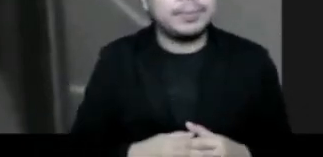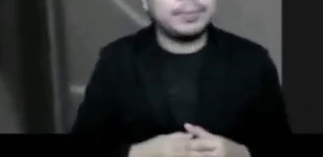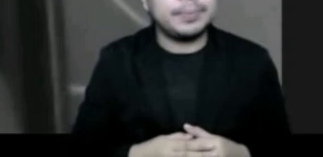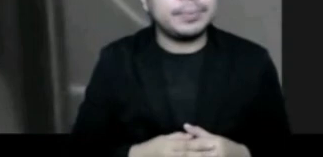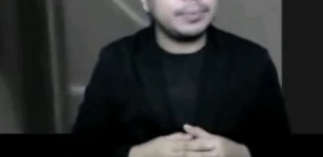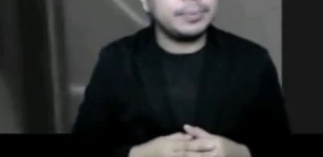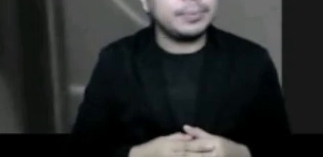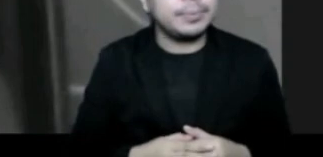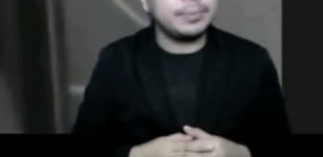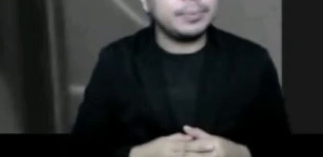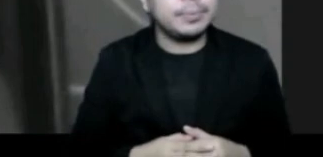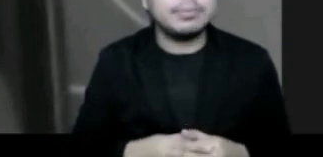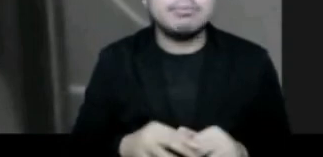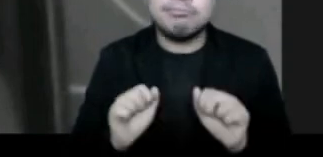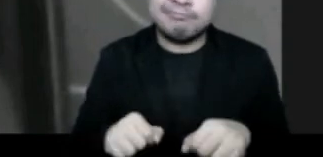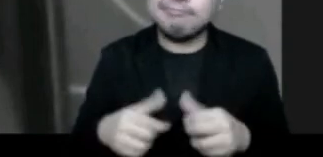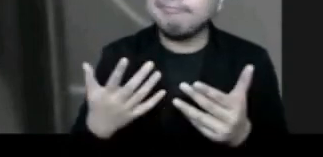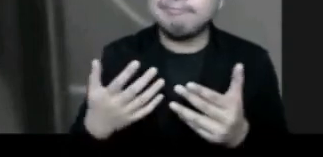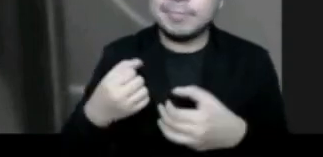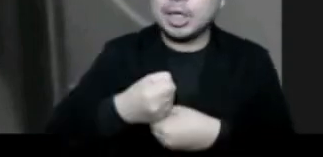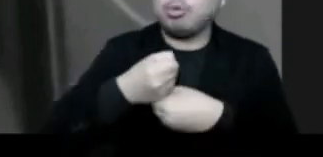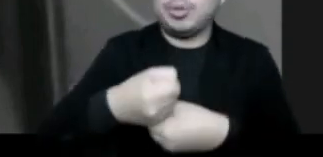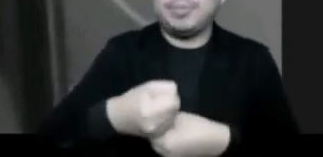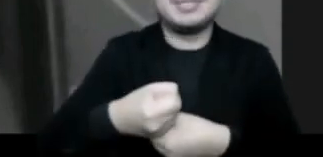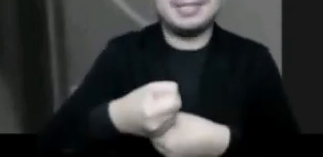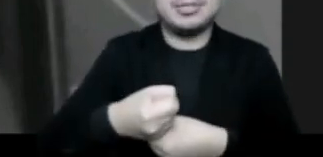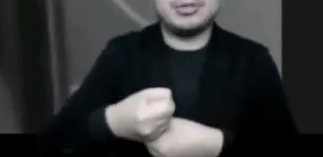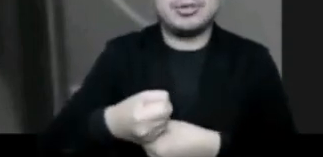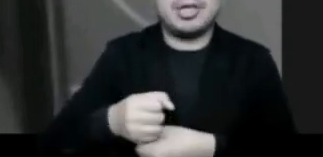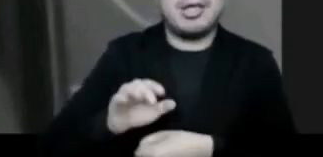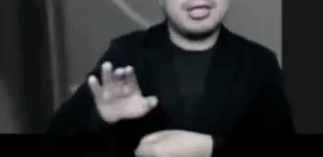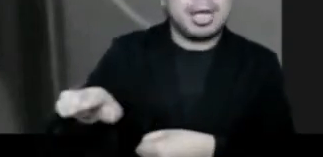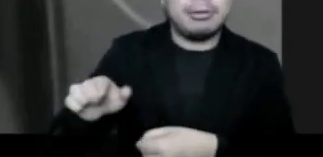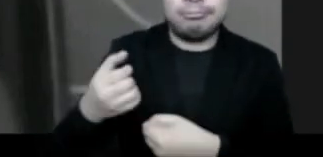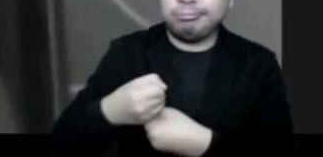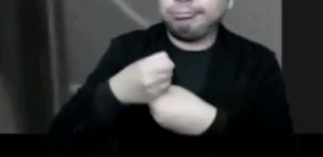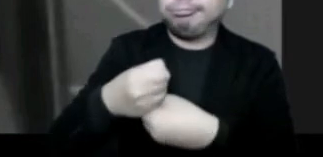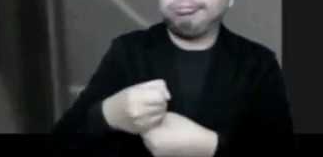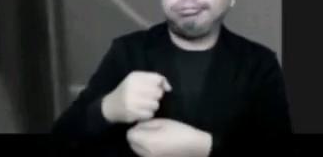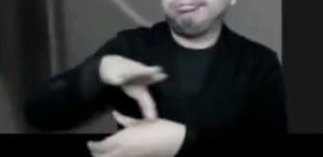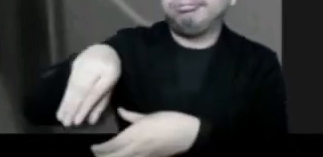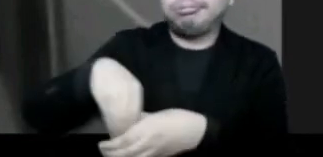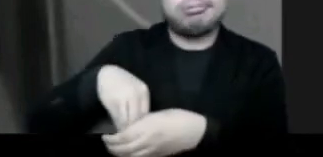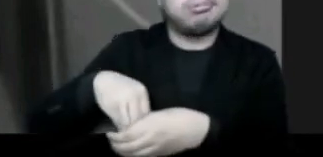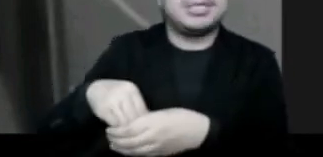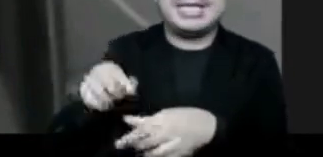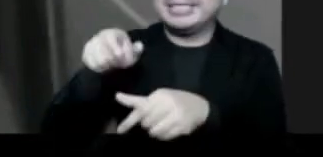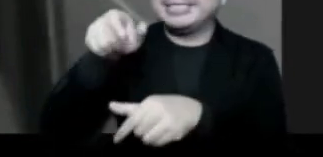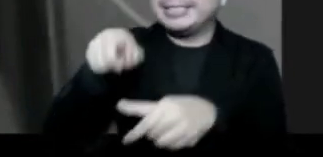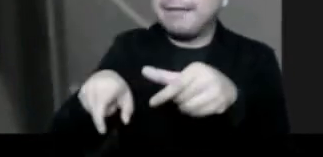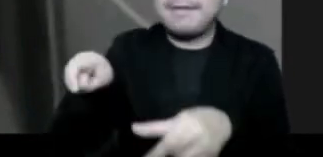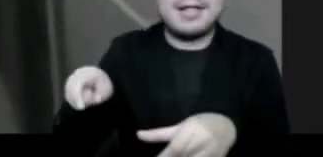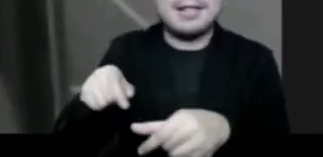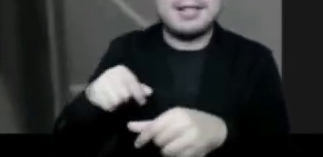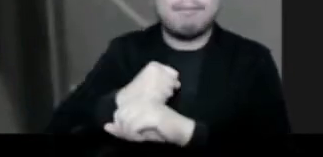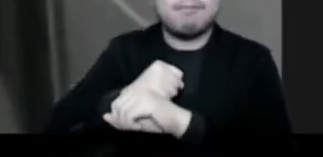representation in the area civil protection committee and village civil protection committees. And even as FEDOMA,